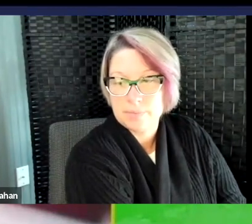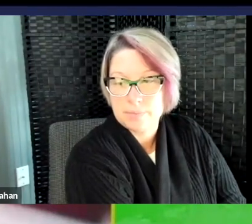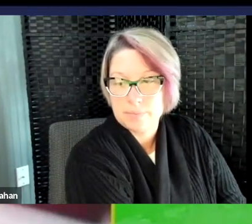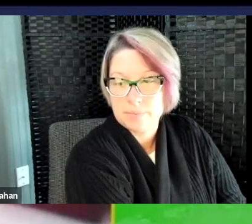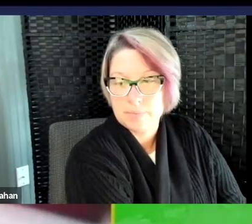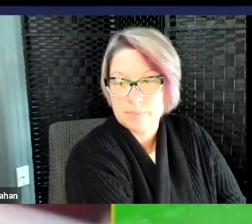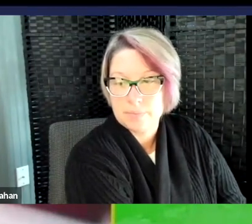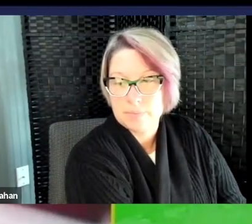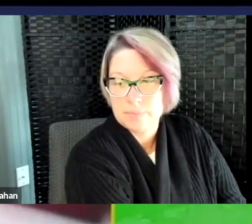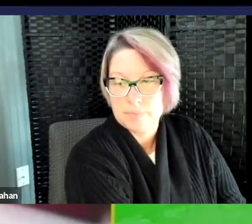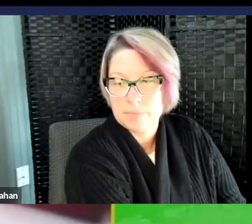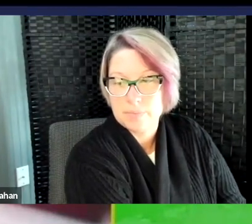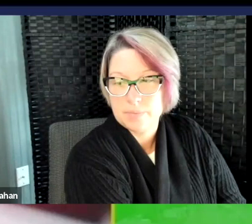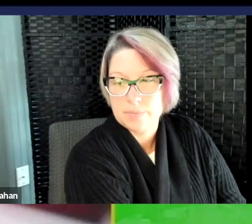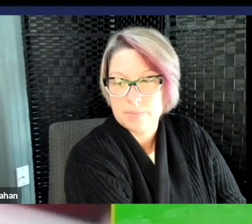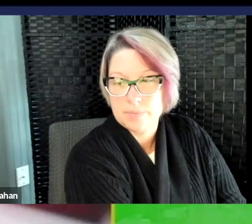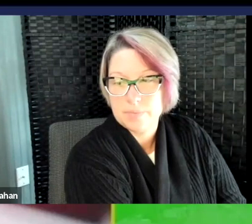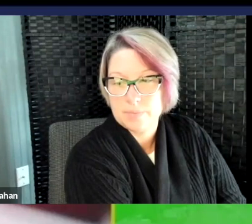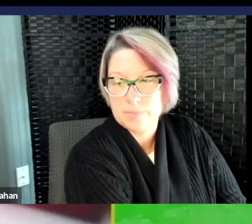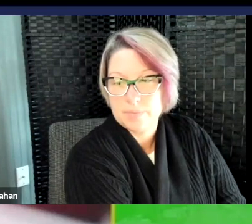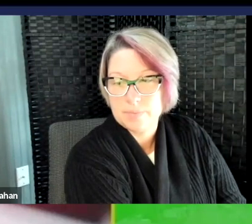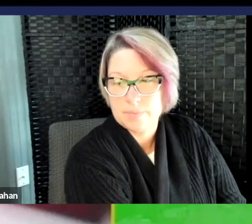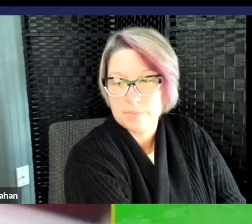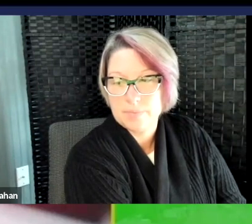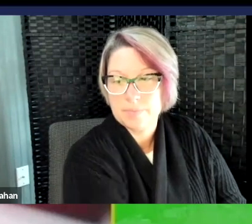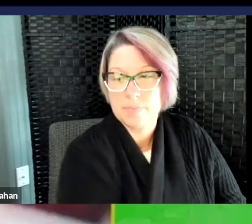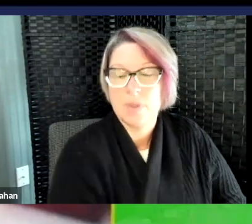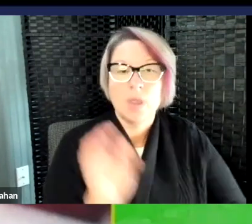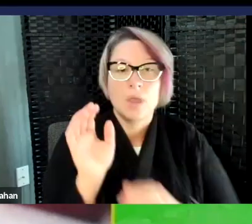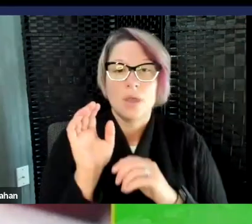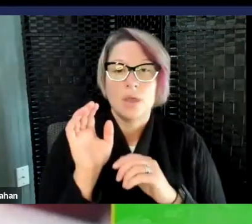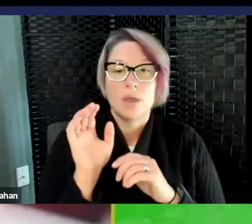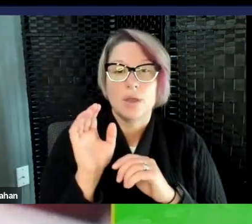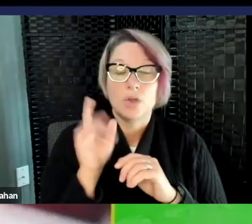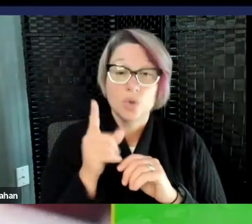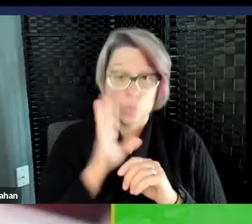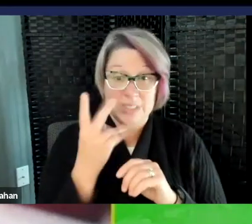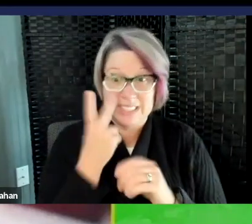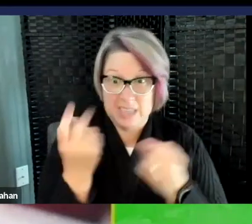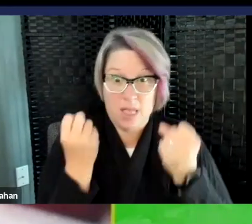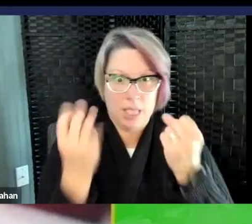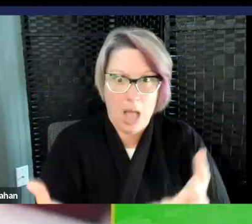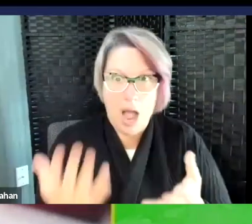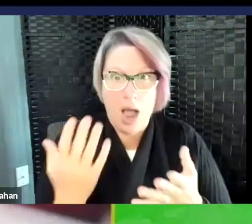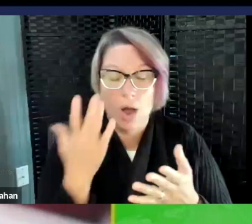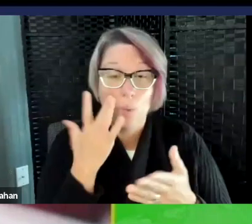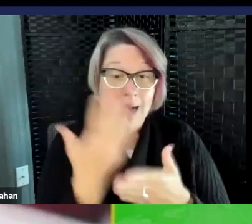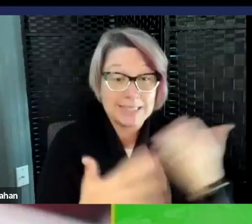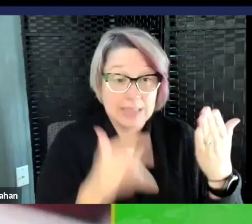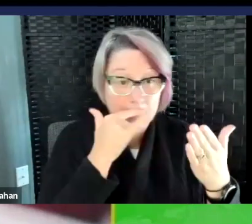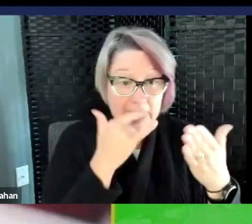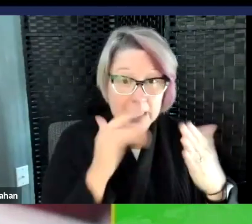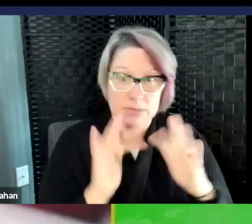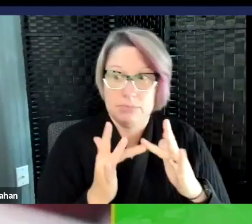have it and use it a lot, or there's going to be kids that don't have it at all because there's a lot of disagreement on